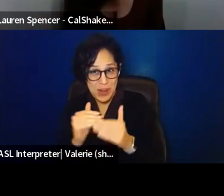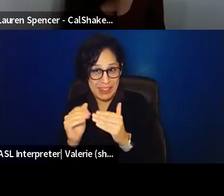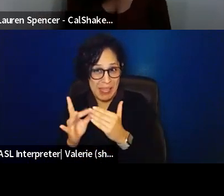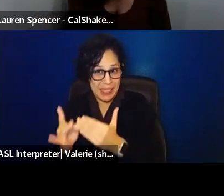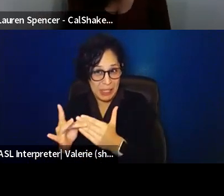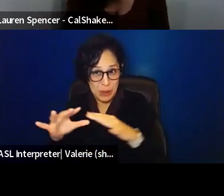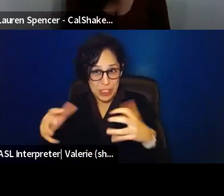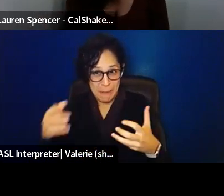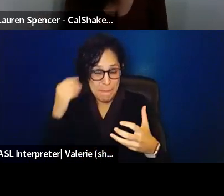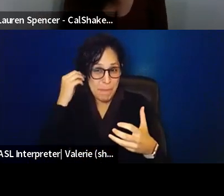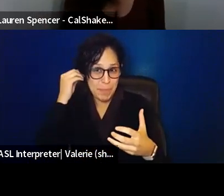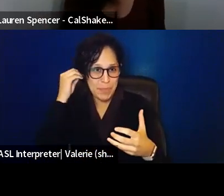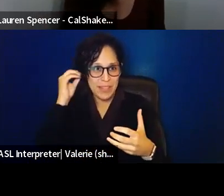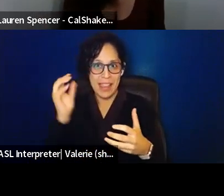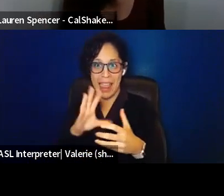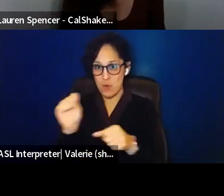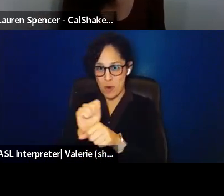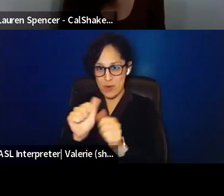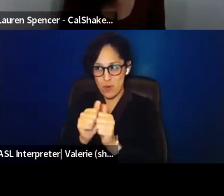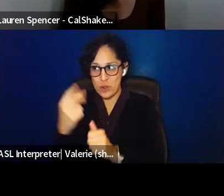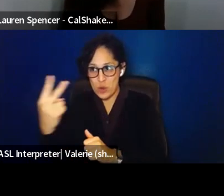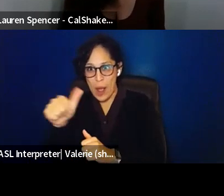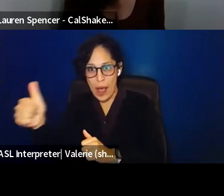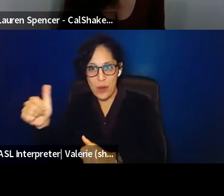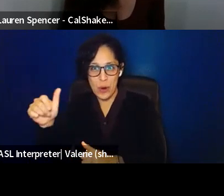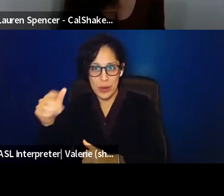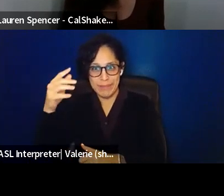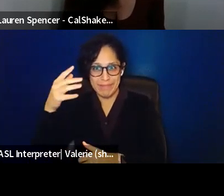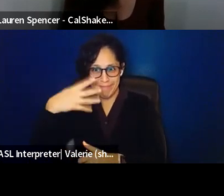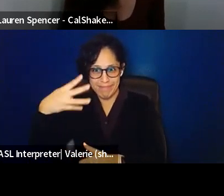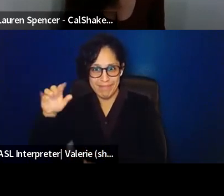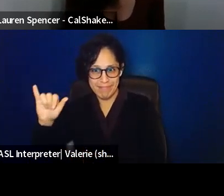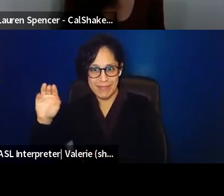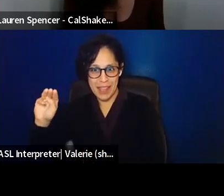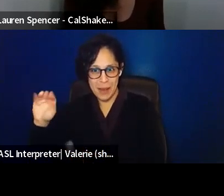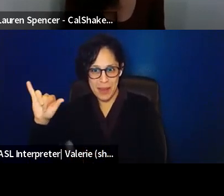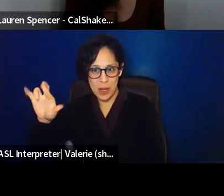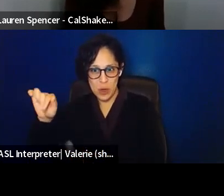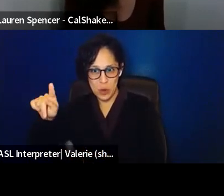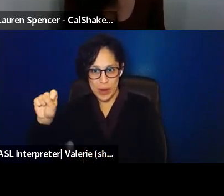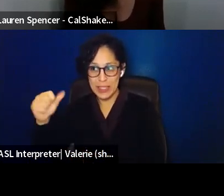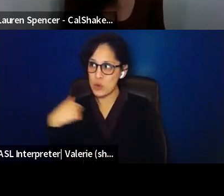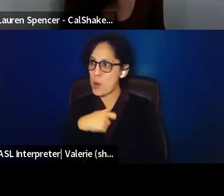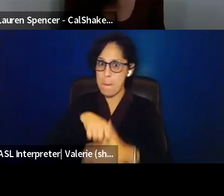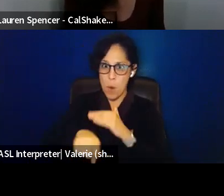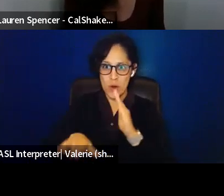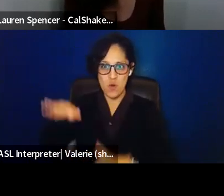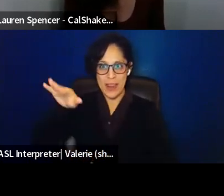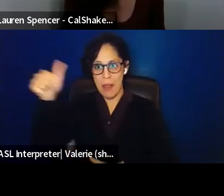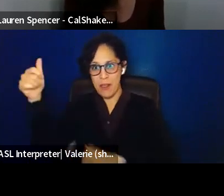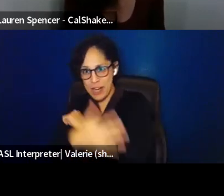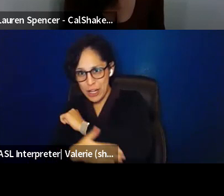working with in a leadership way with two other immigrants. We're all three immigrants born and raised elsewhere.